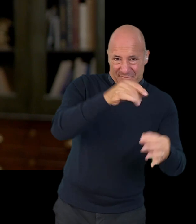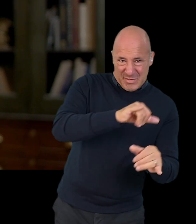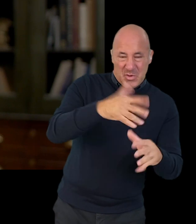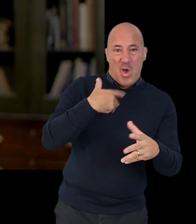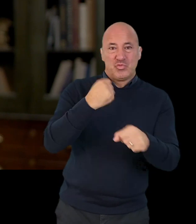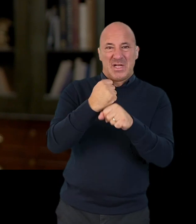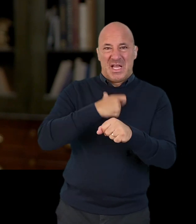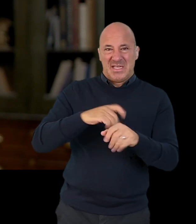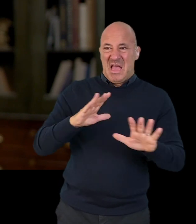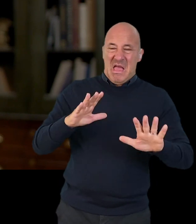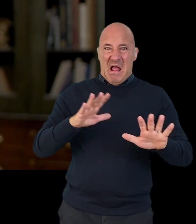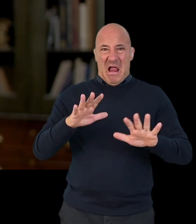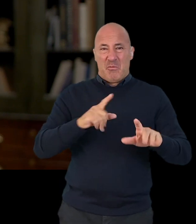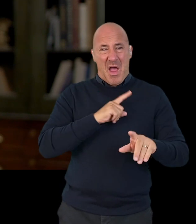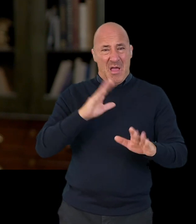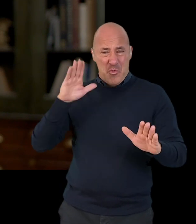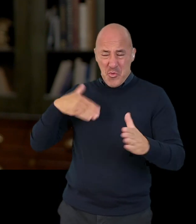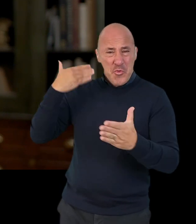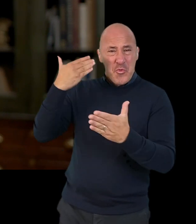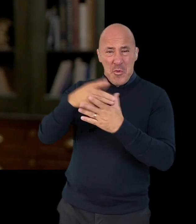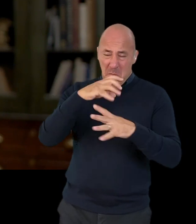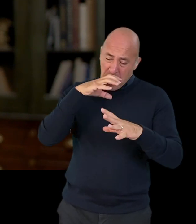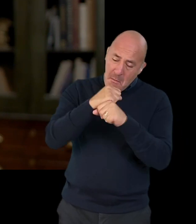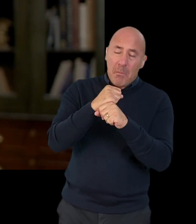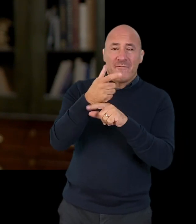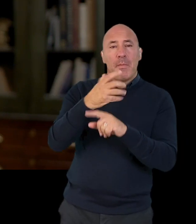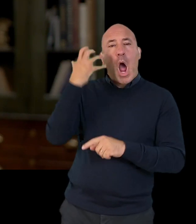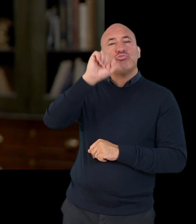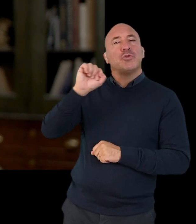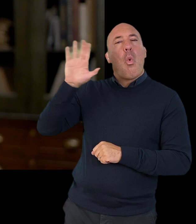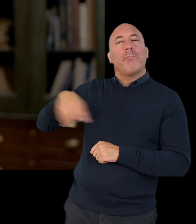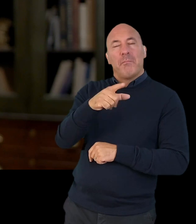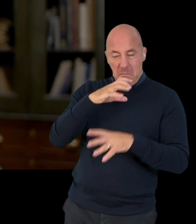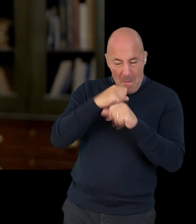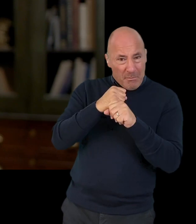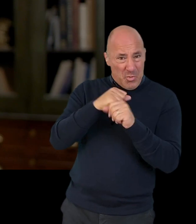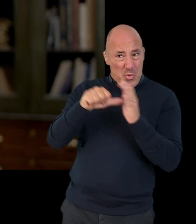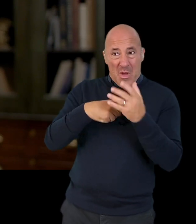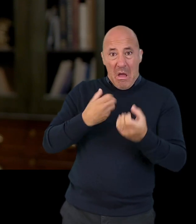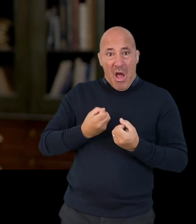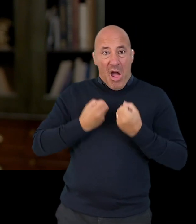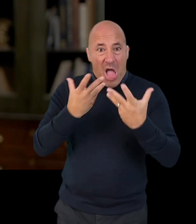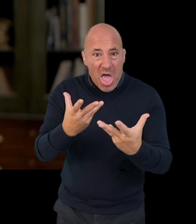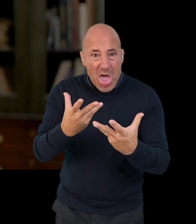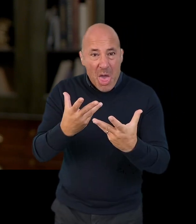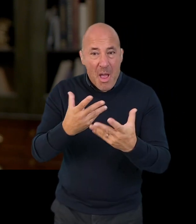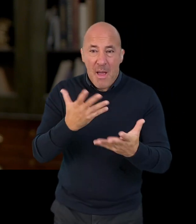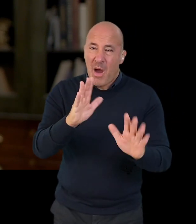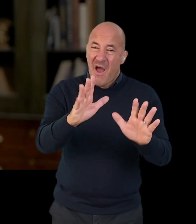sexual orientation or gender identity, very often when you've kept it hidden for many years in your own country, is